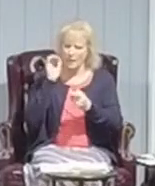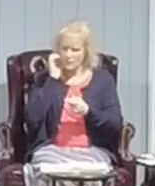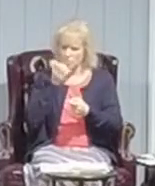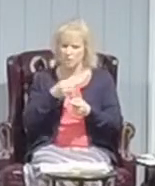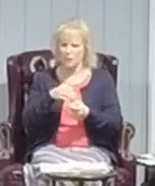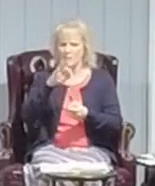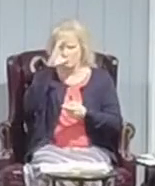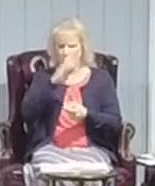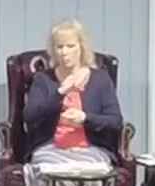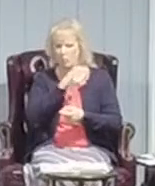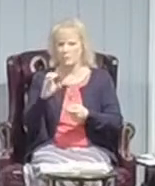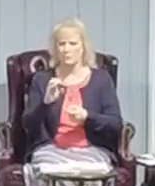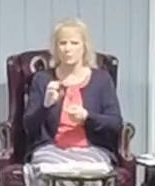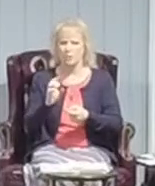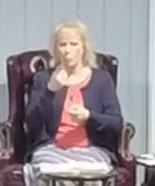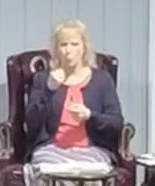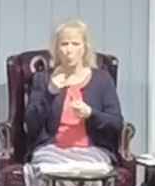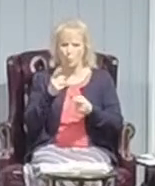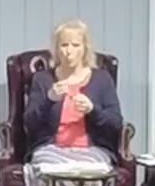One main part of the shame